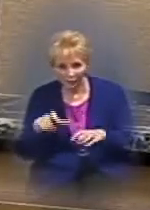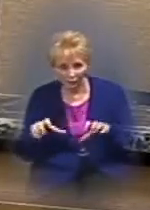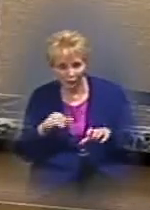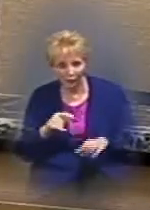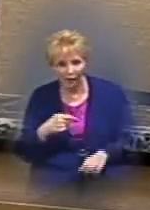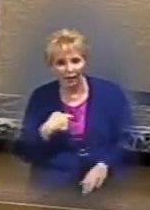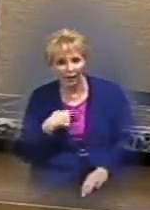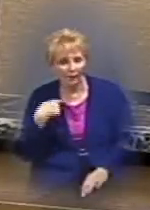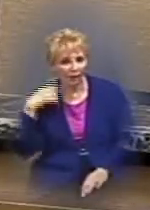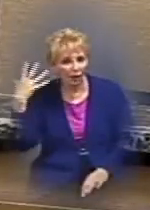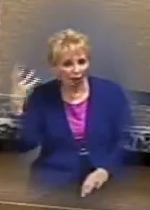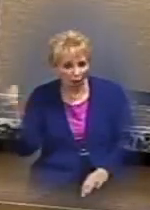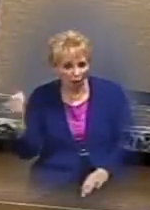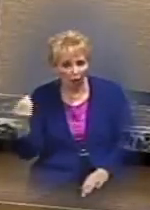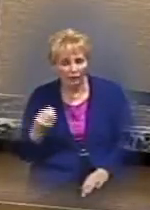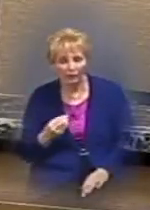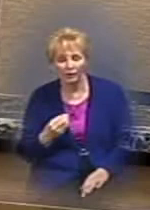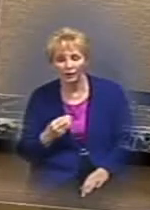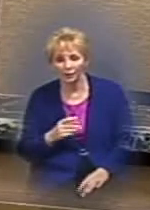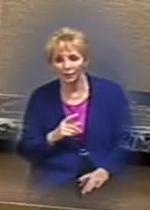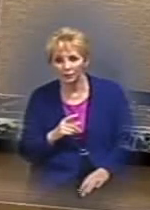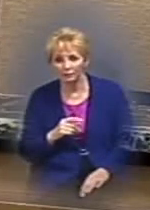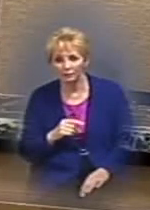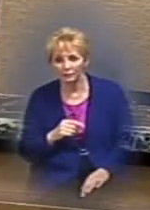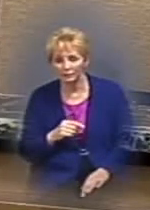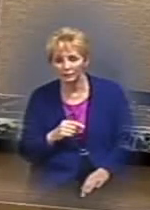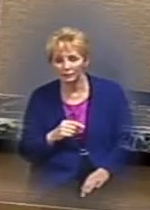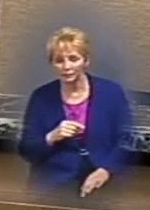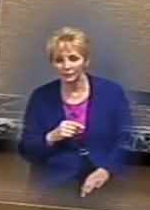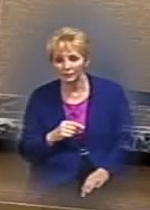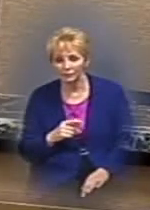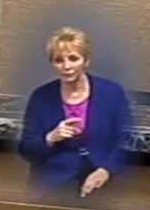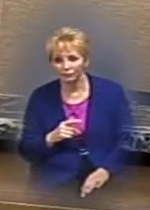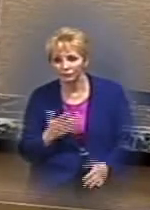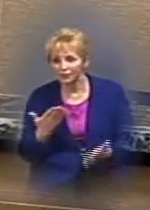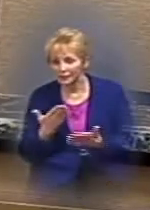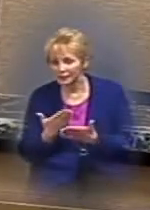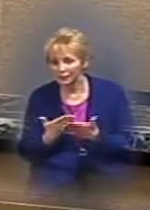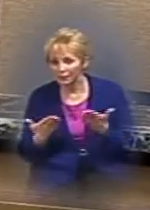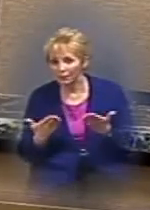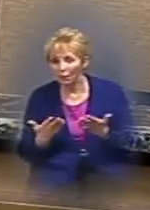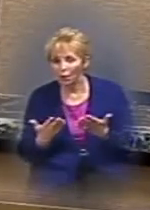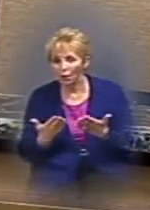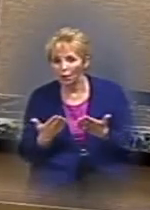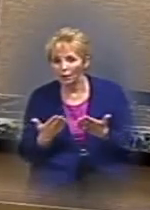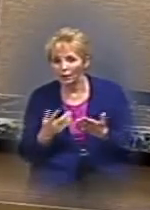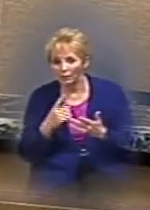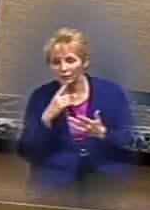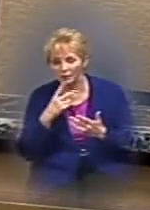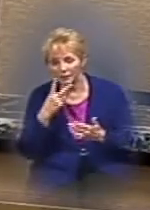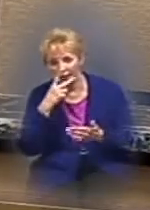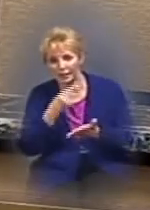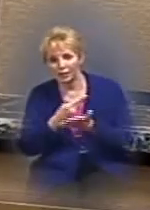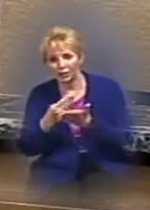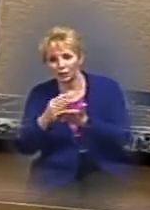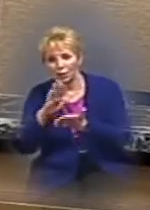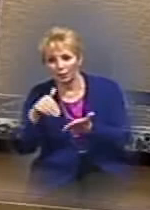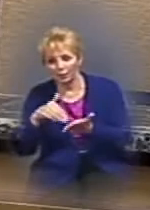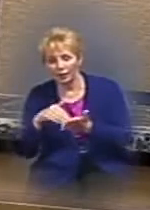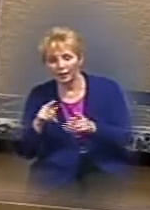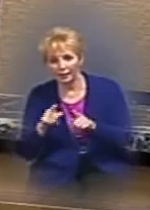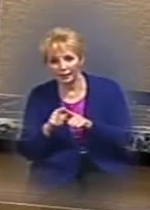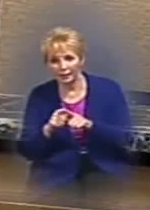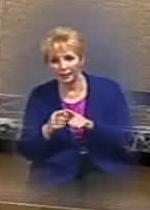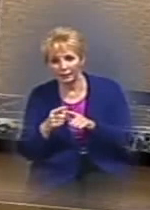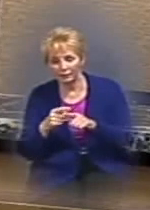I've been gone, but it is just something to behold, to look at a shopping center as it came